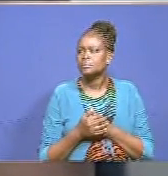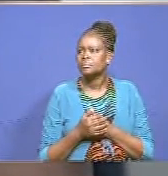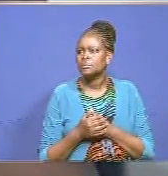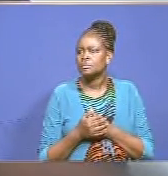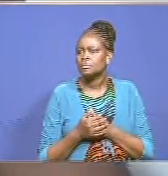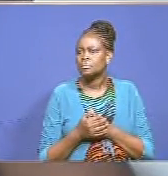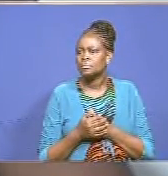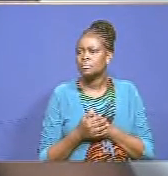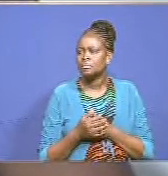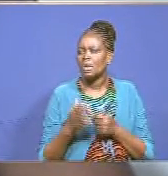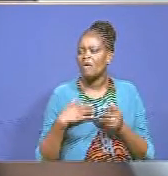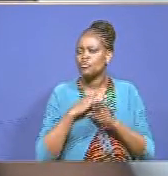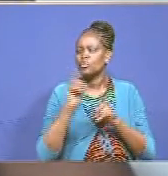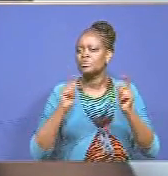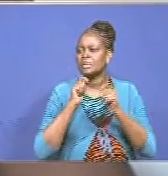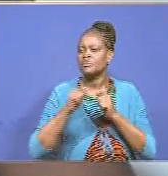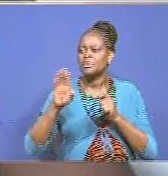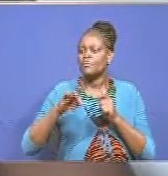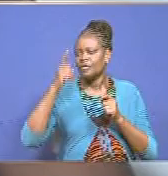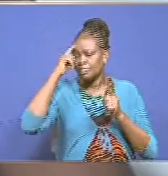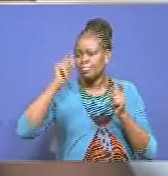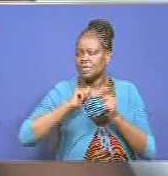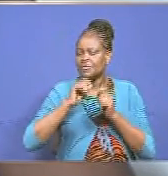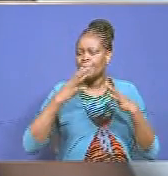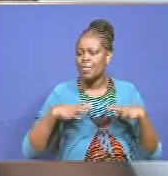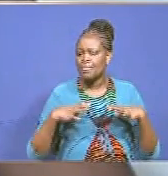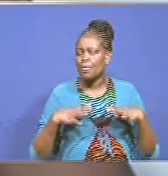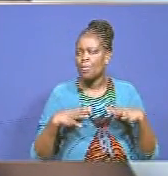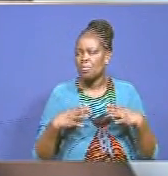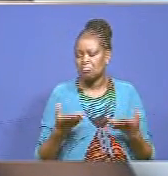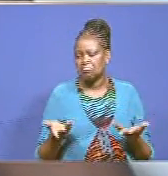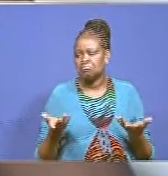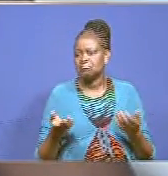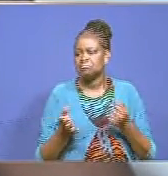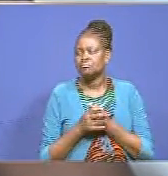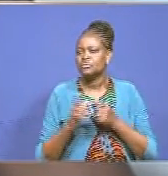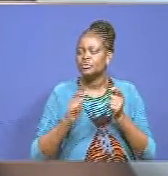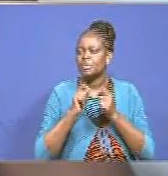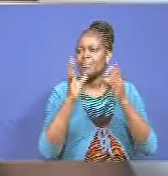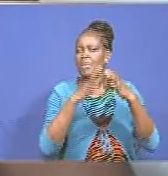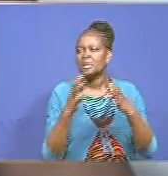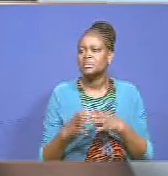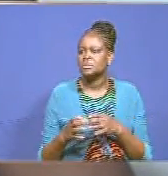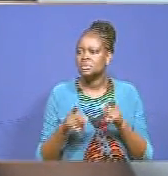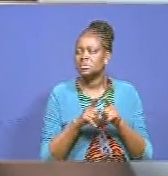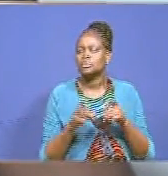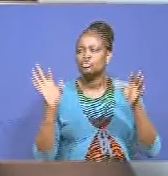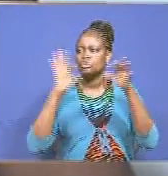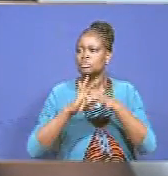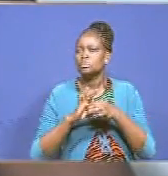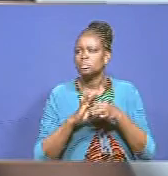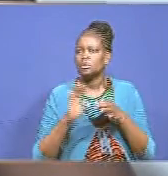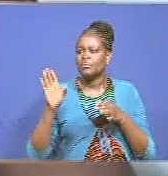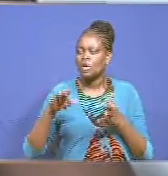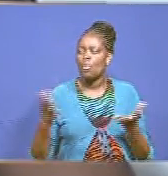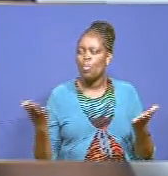there's no specific areas for specific people, uh-huh, yeah, or for specific party. Yeah, as a coalition, there are areas where